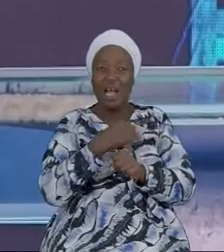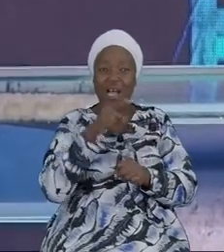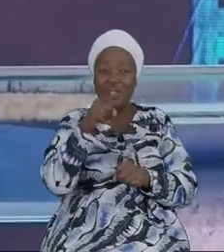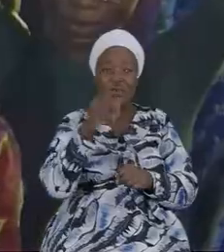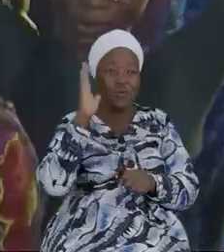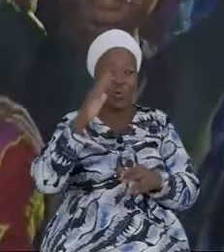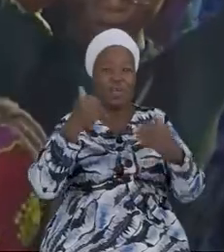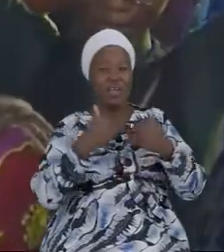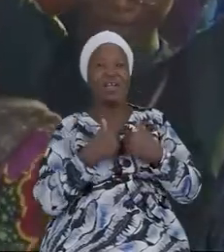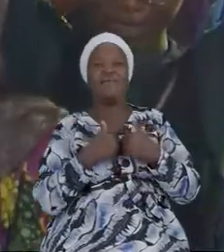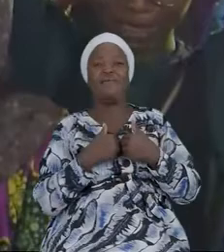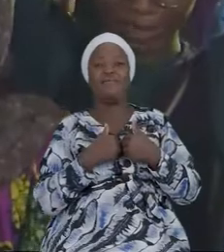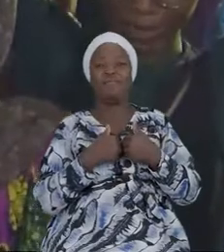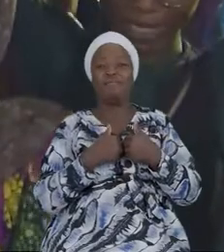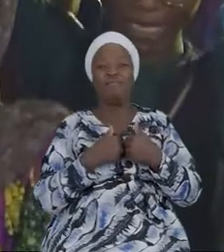will have.